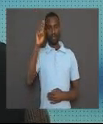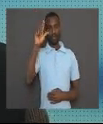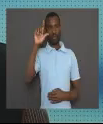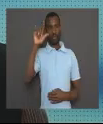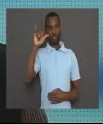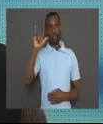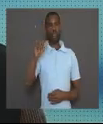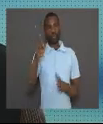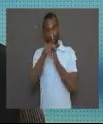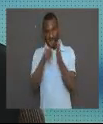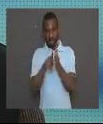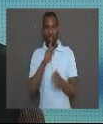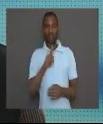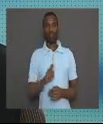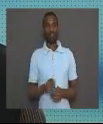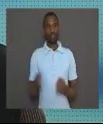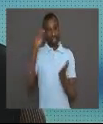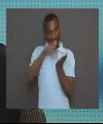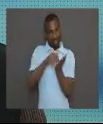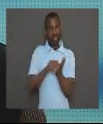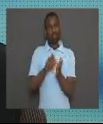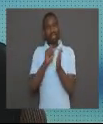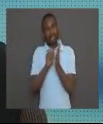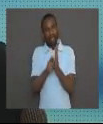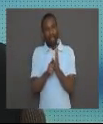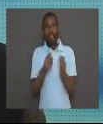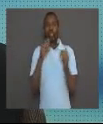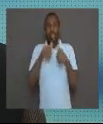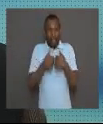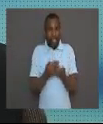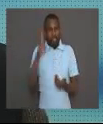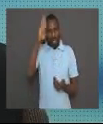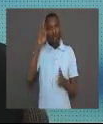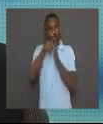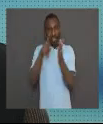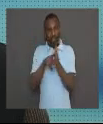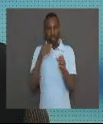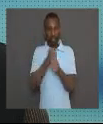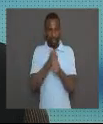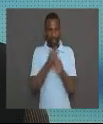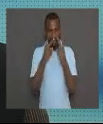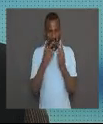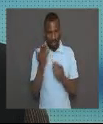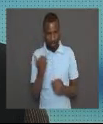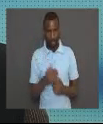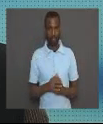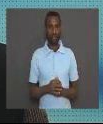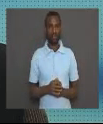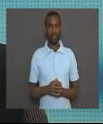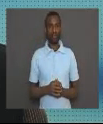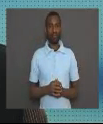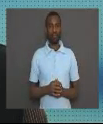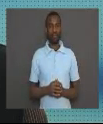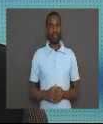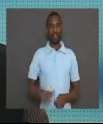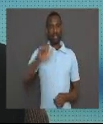some examples of how it works. We also defined laminar or